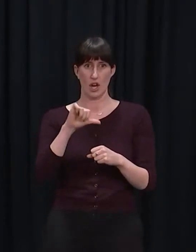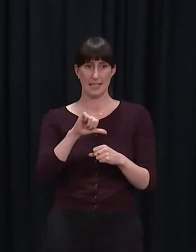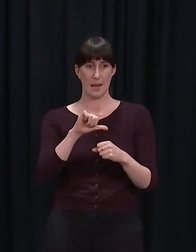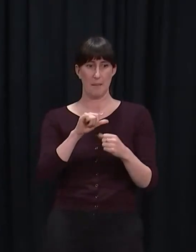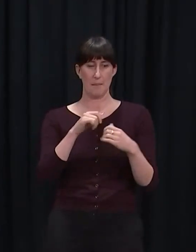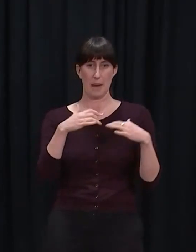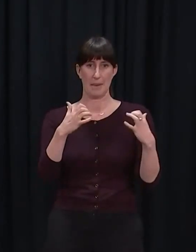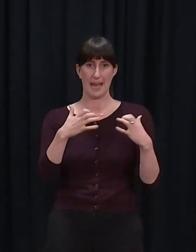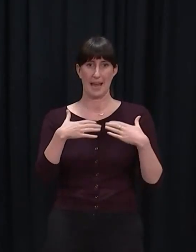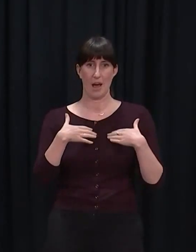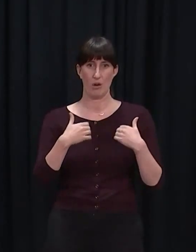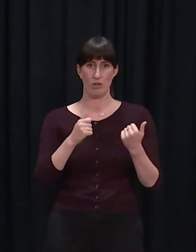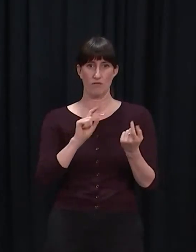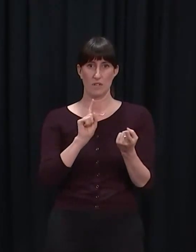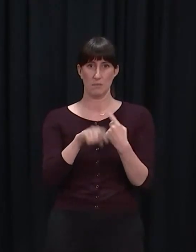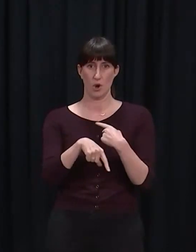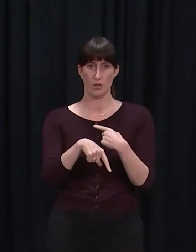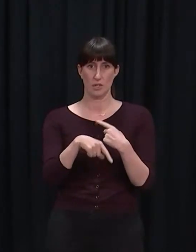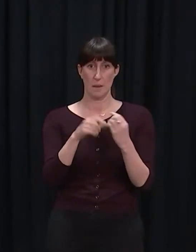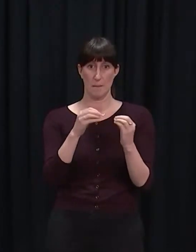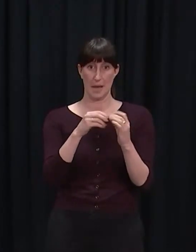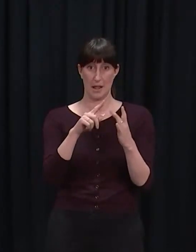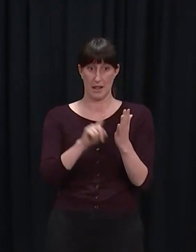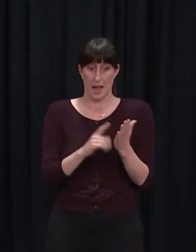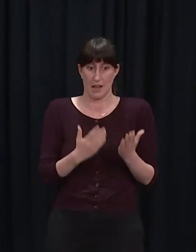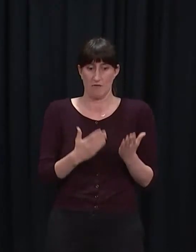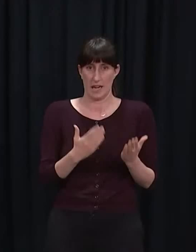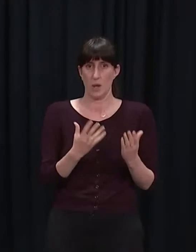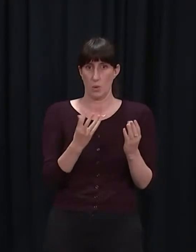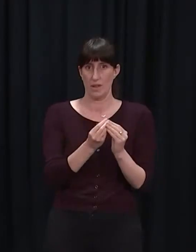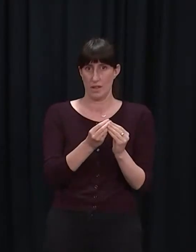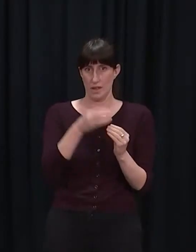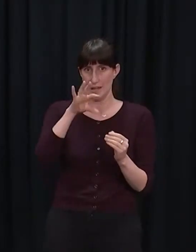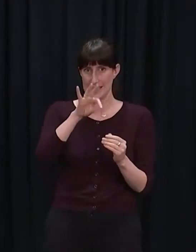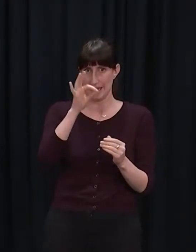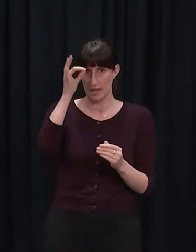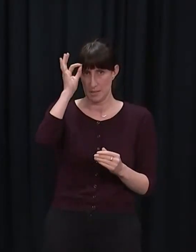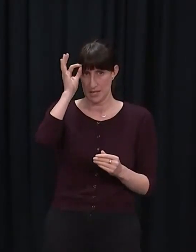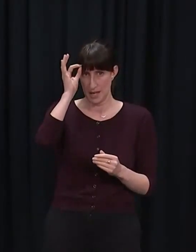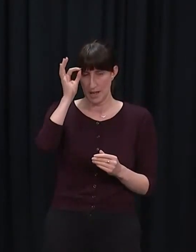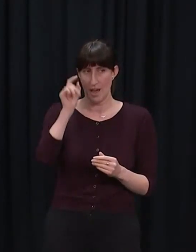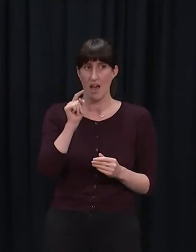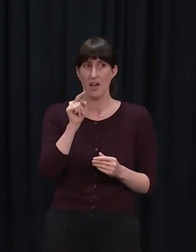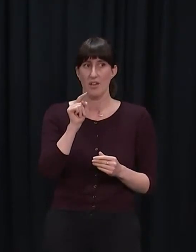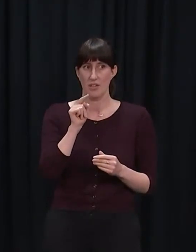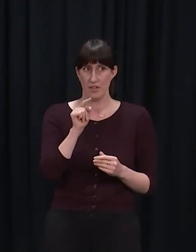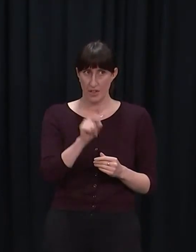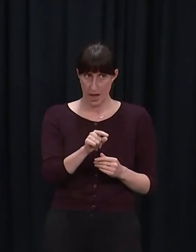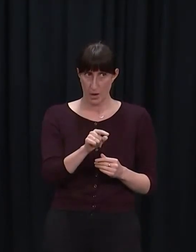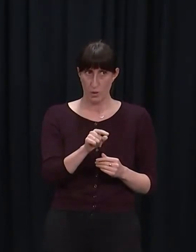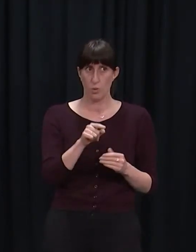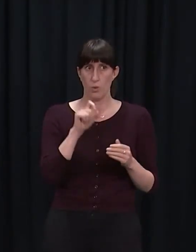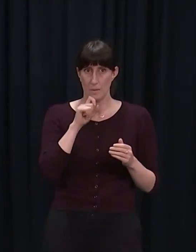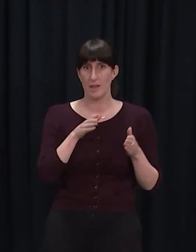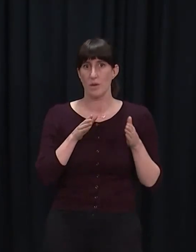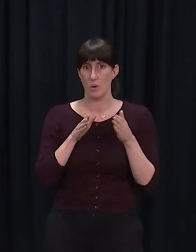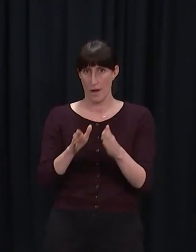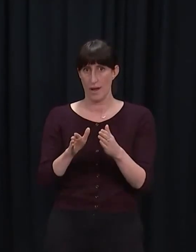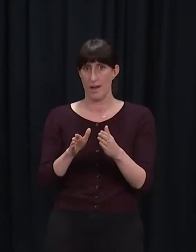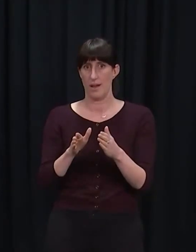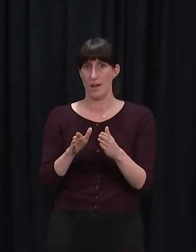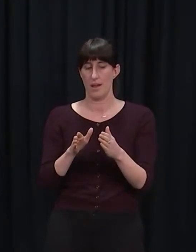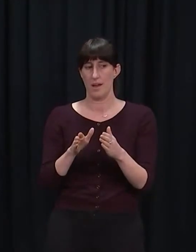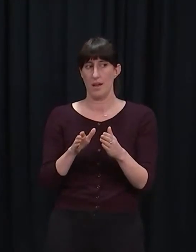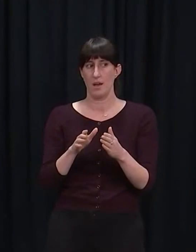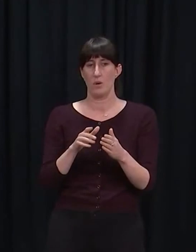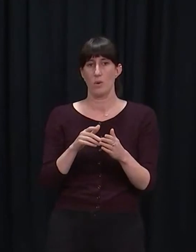currently before the Select Committee will be the vehicle that we are able to use to provide a